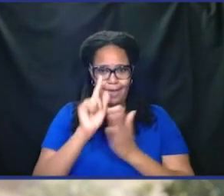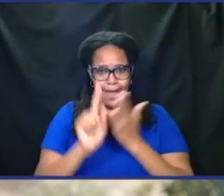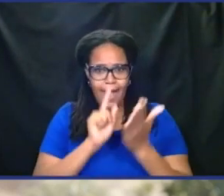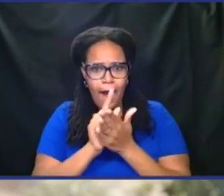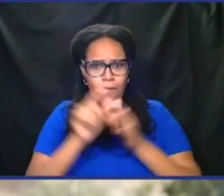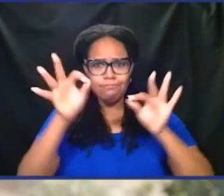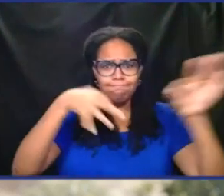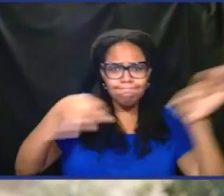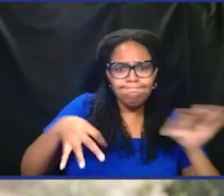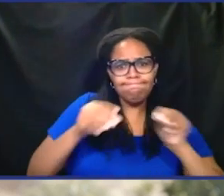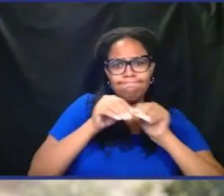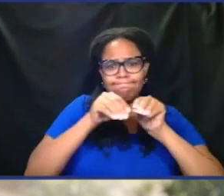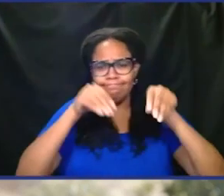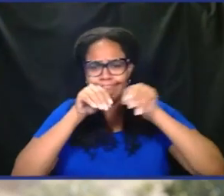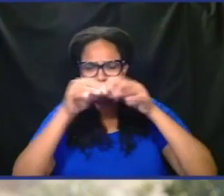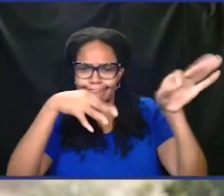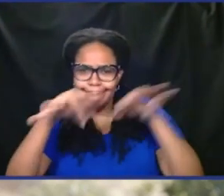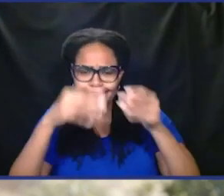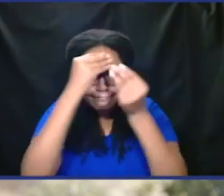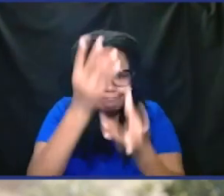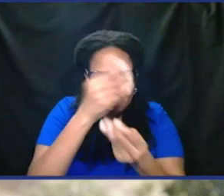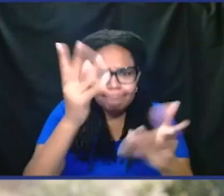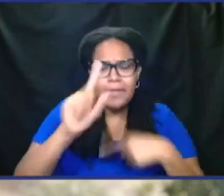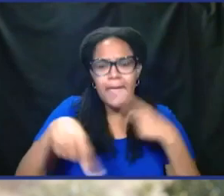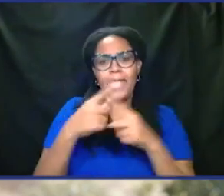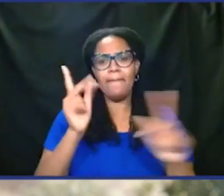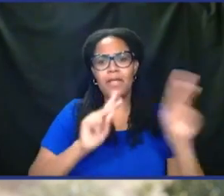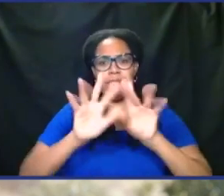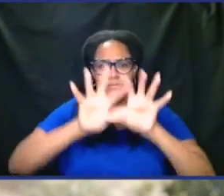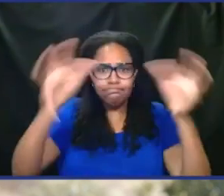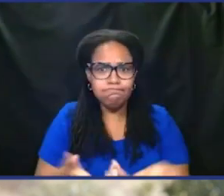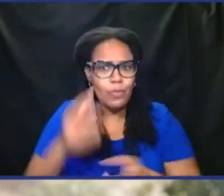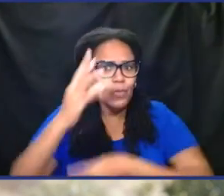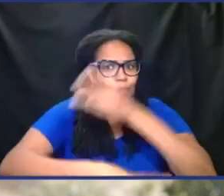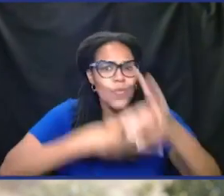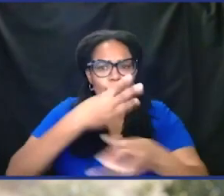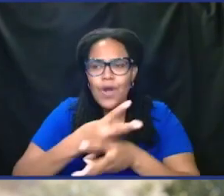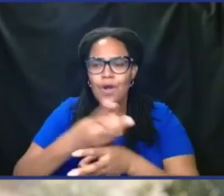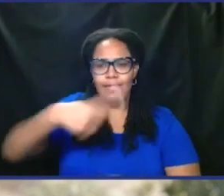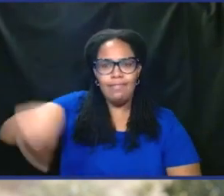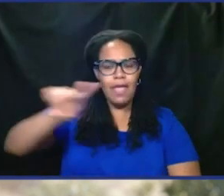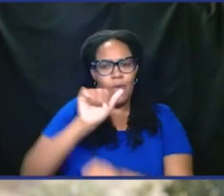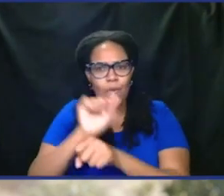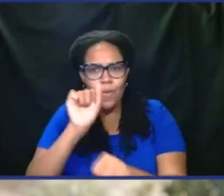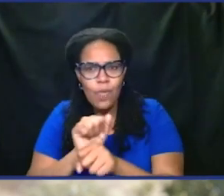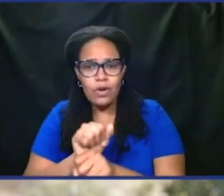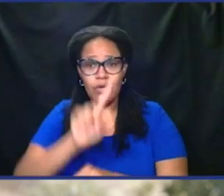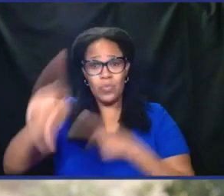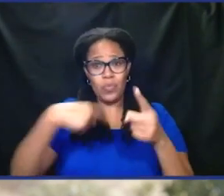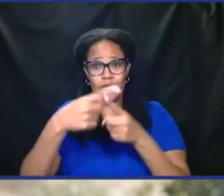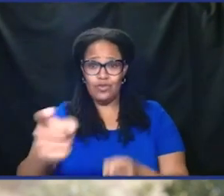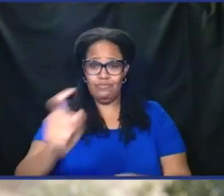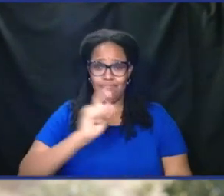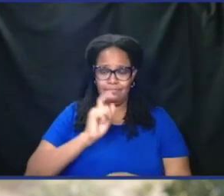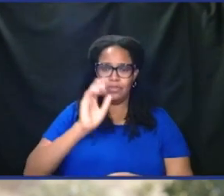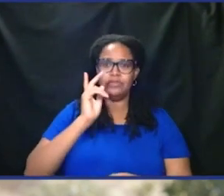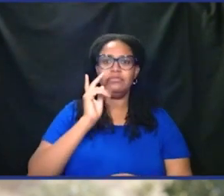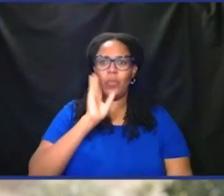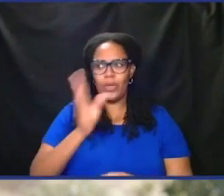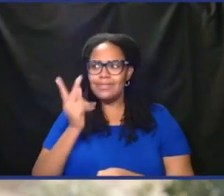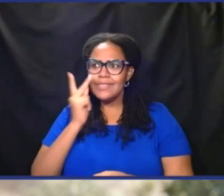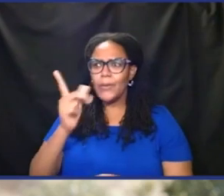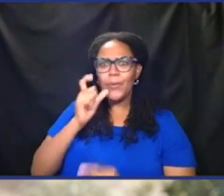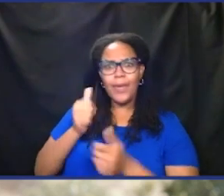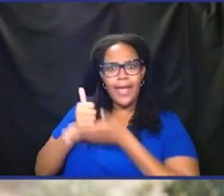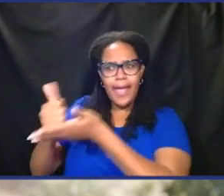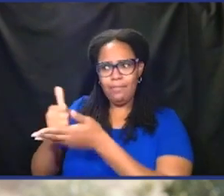world to hear directly from the health workers you help when you support Americares. You'll meet a doctor providing care after